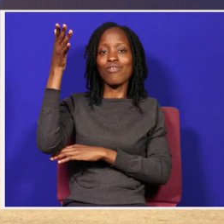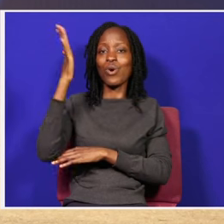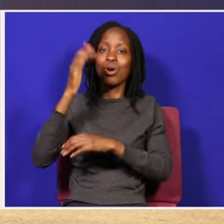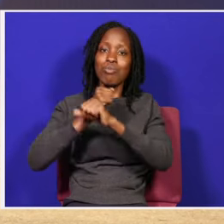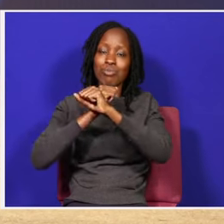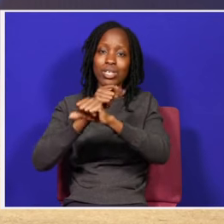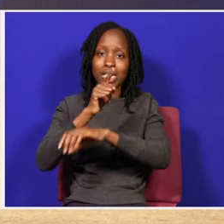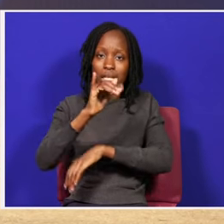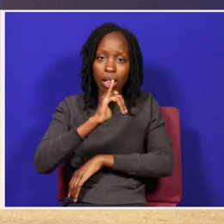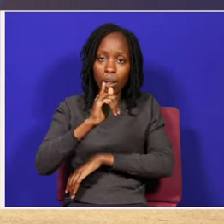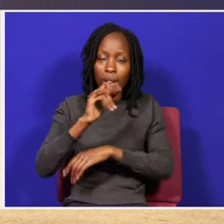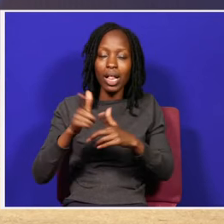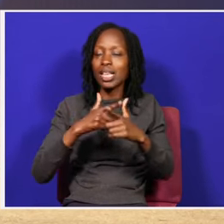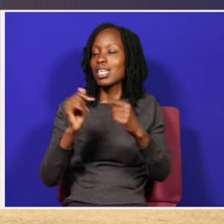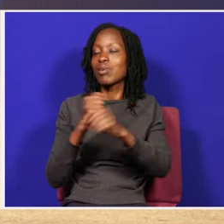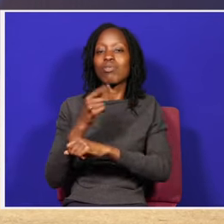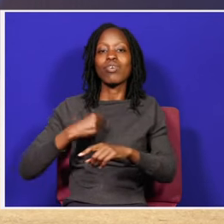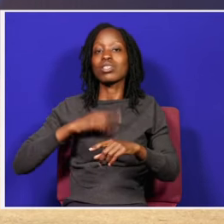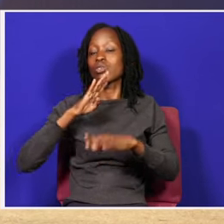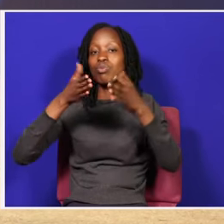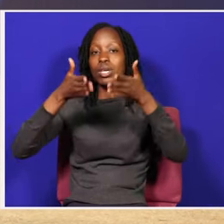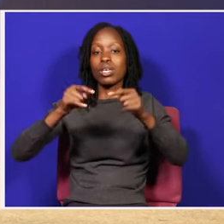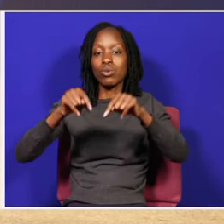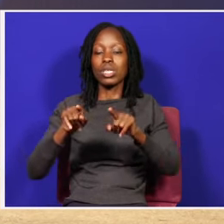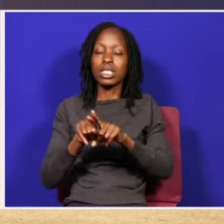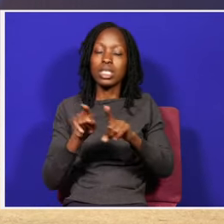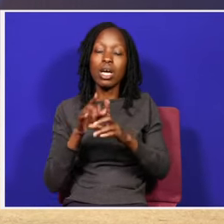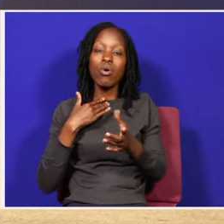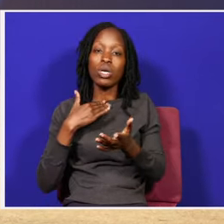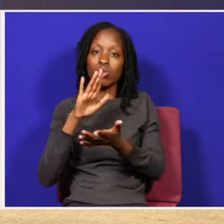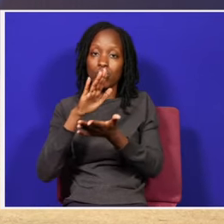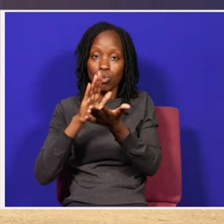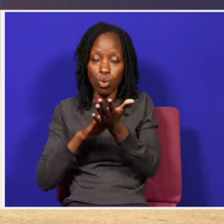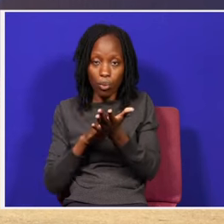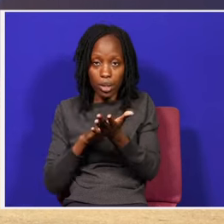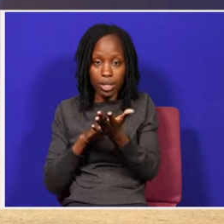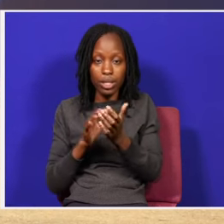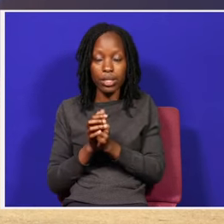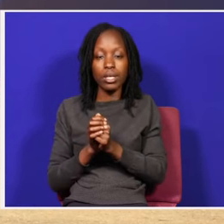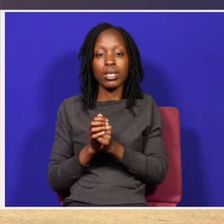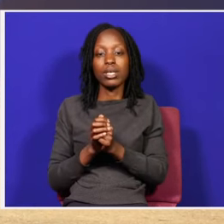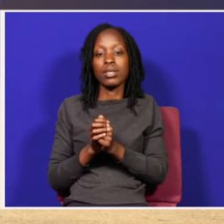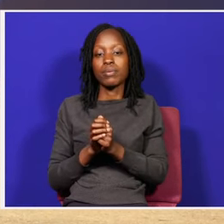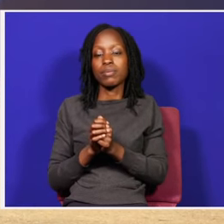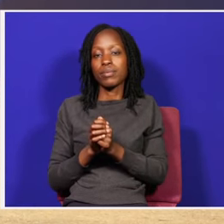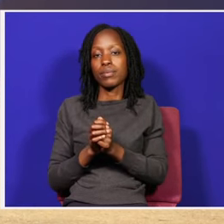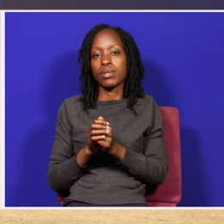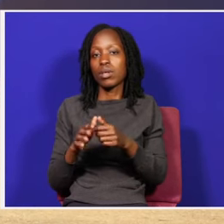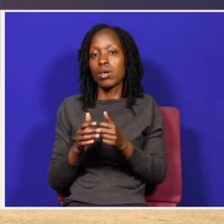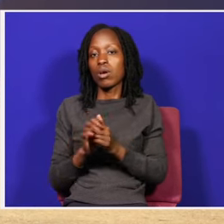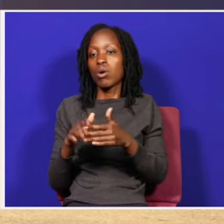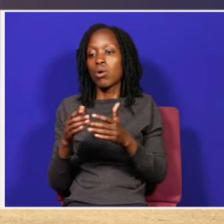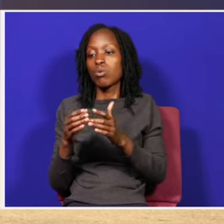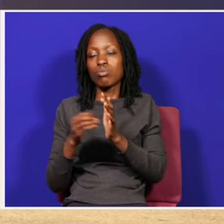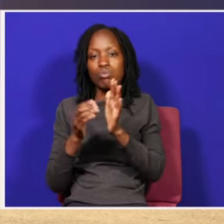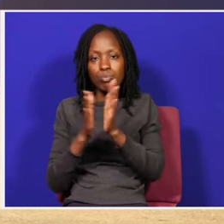and I, we wouldn't have this conversation. So I want you to type in the chat section below, or you can post it on X or